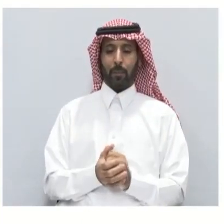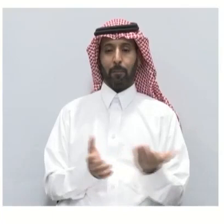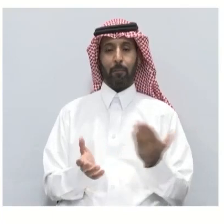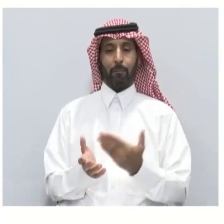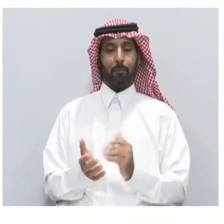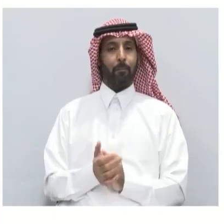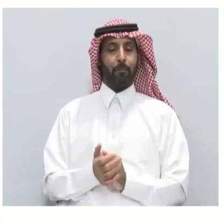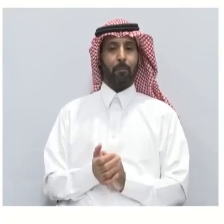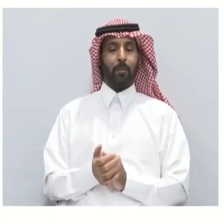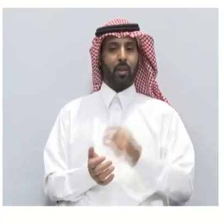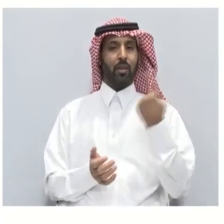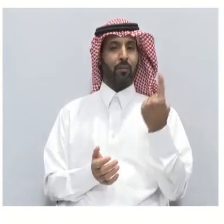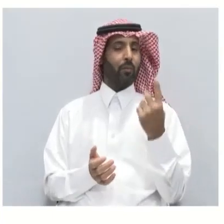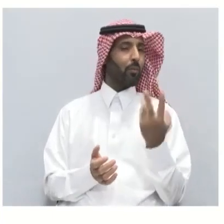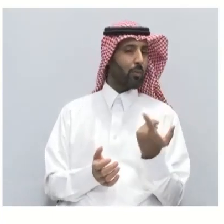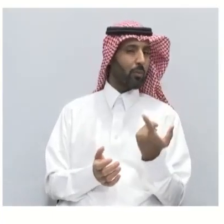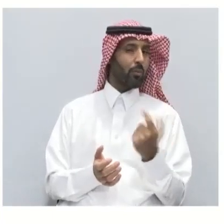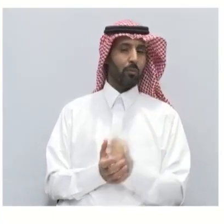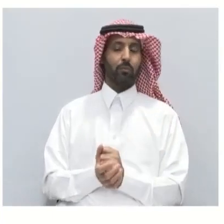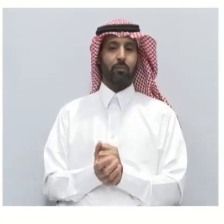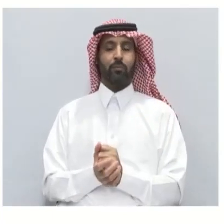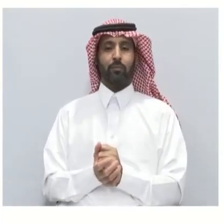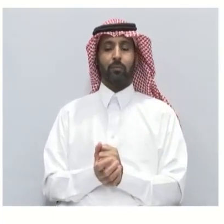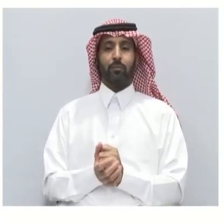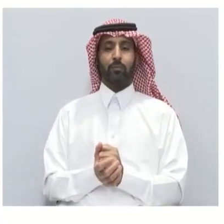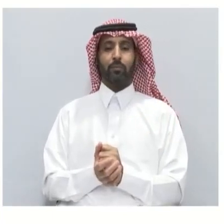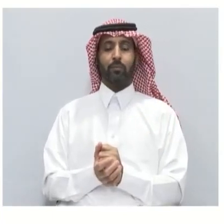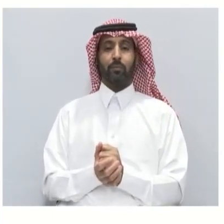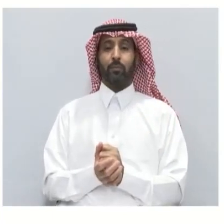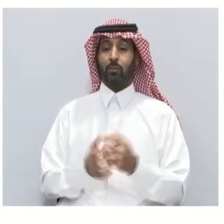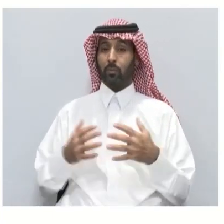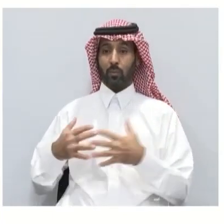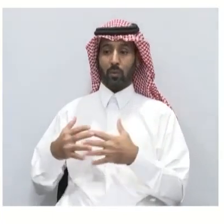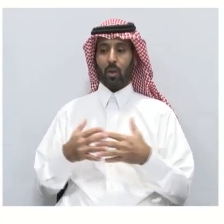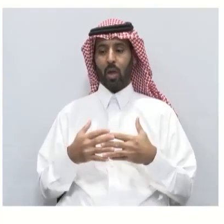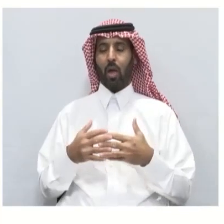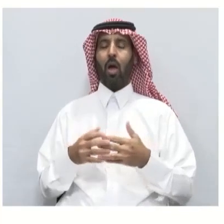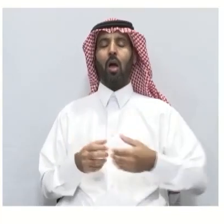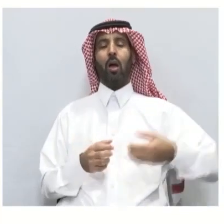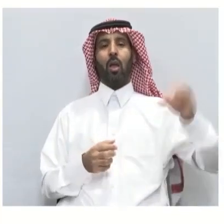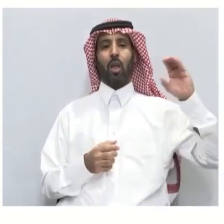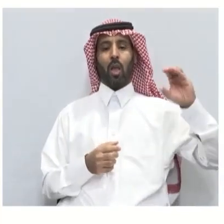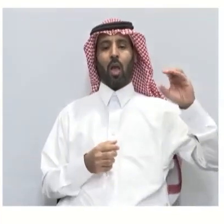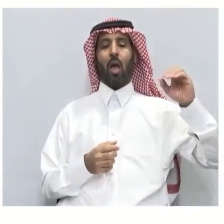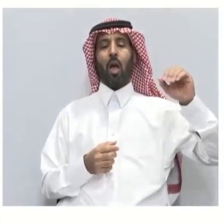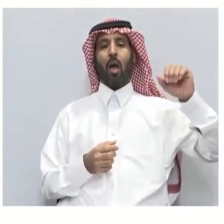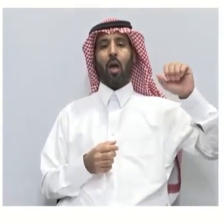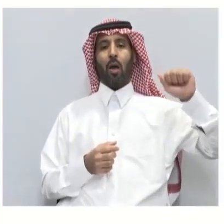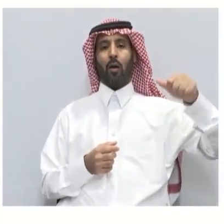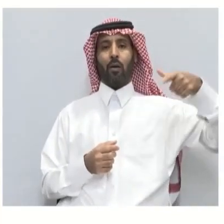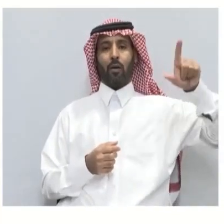So this is the first article in California, USA, an inmate who was just a day away